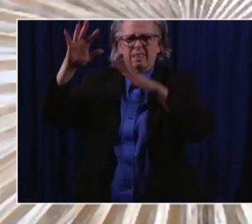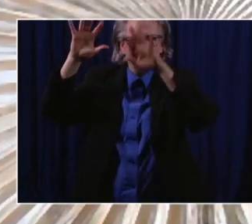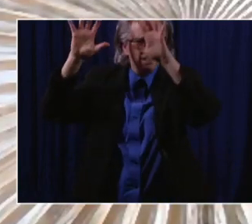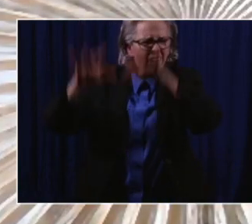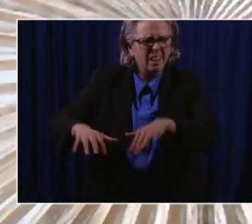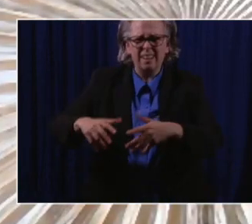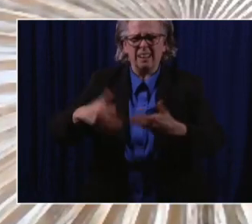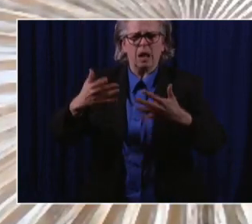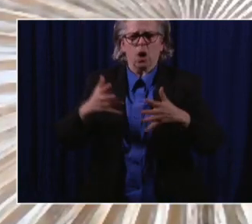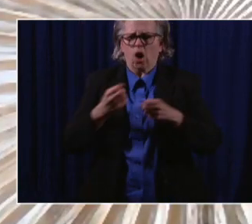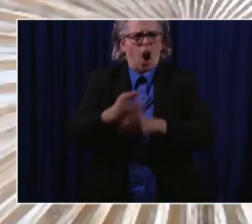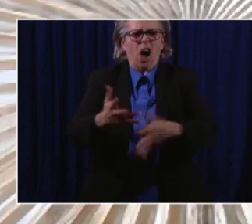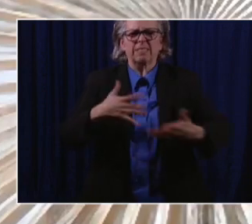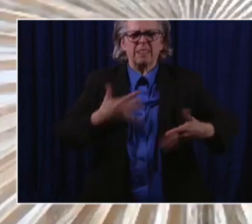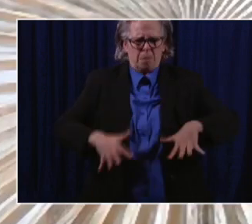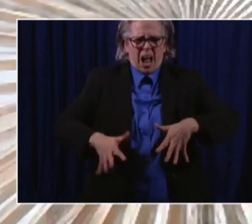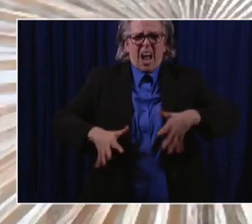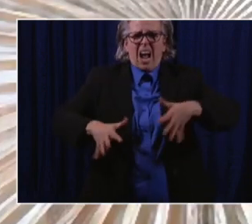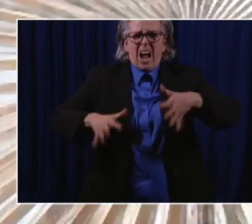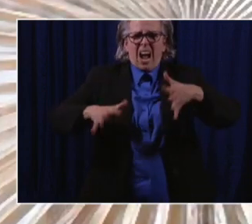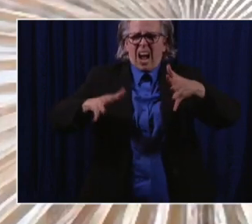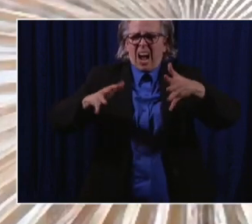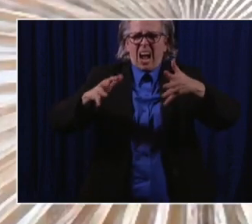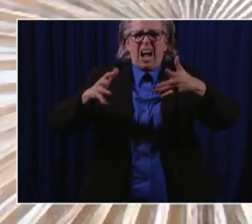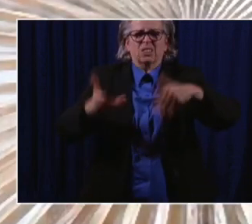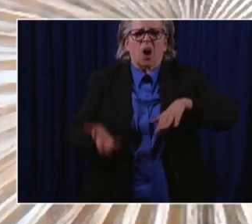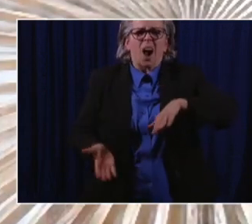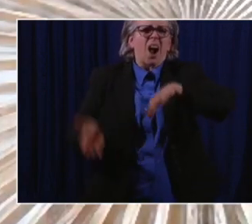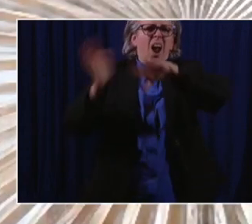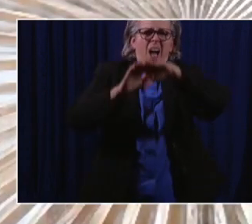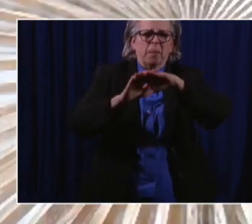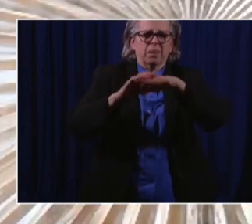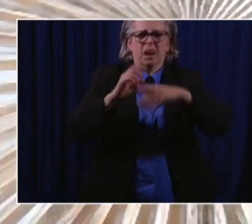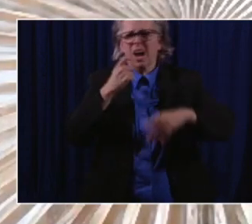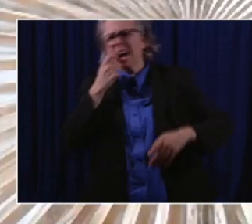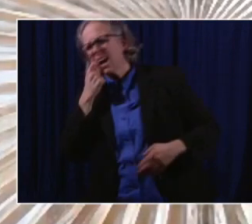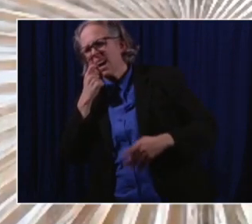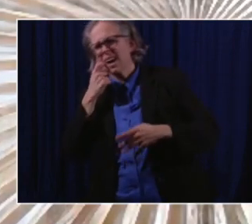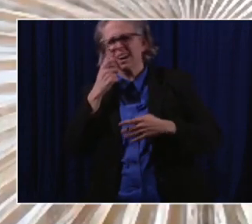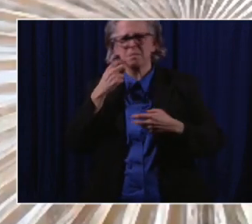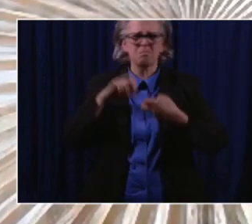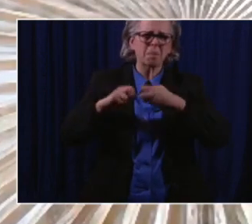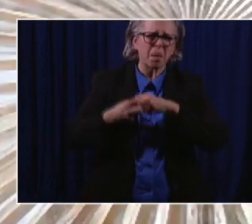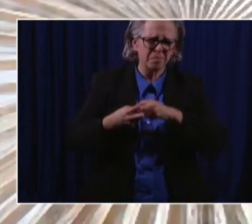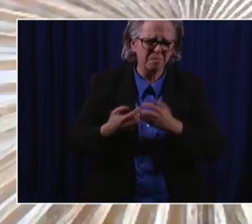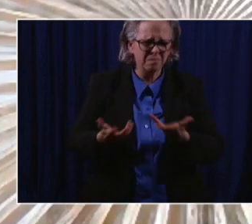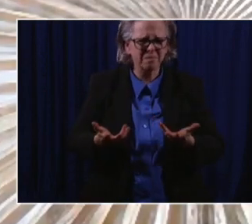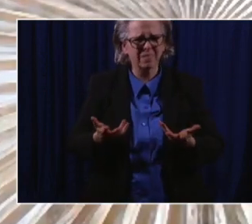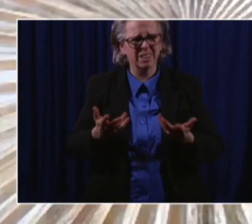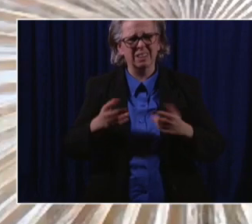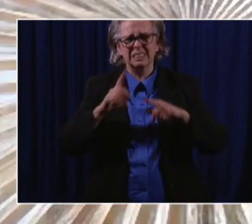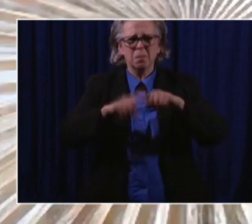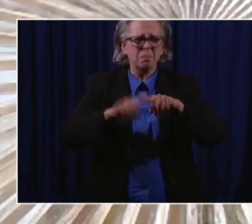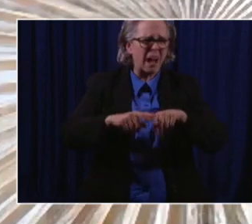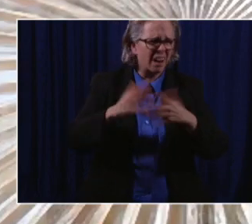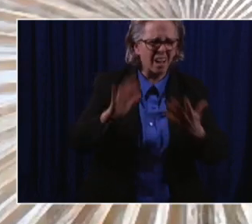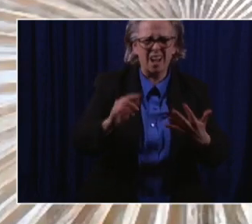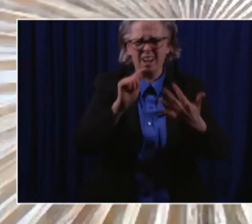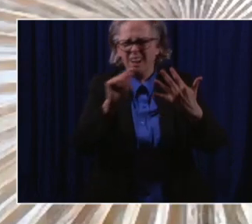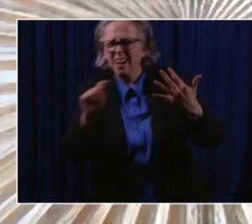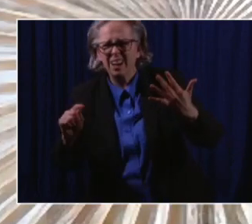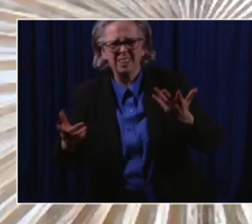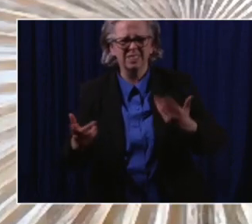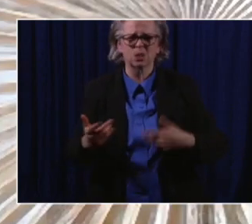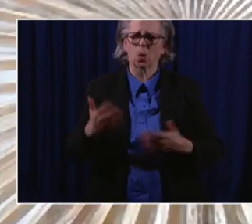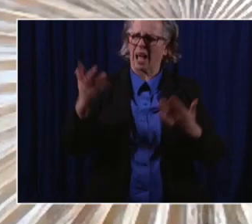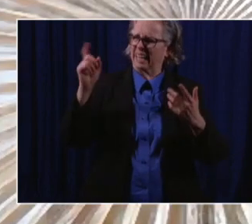for those across the country, and it's been certainly true in Ohio. And what we're seeing is that, people who have never had to